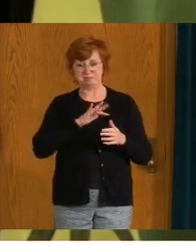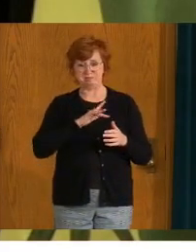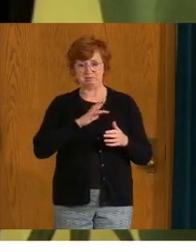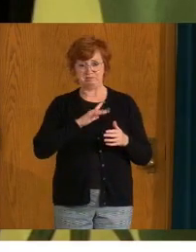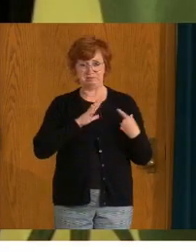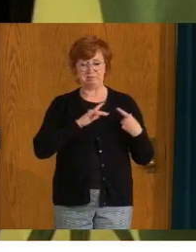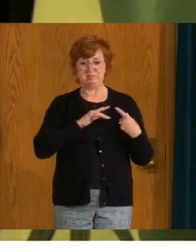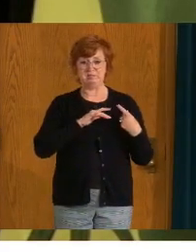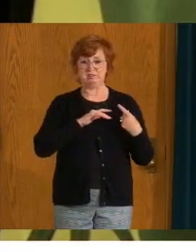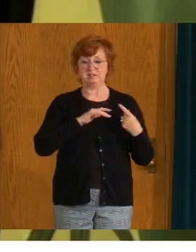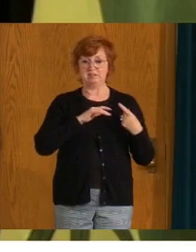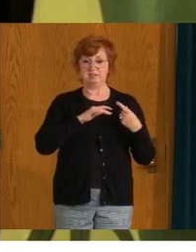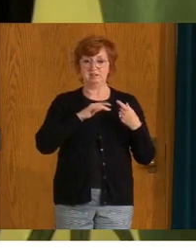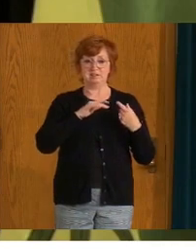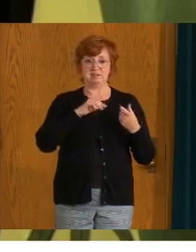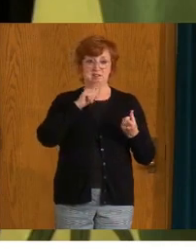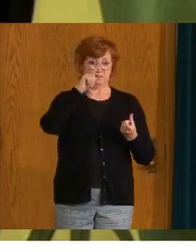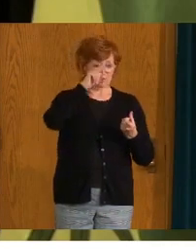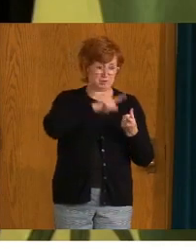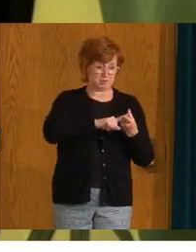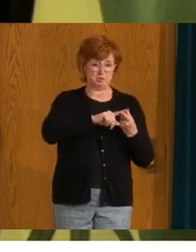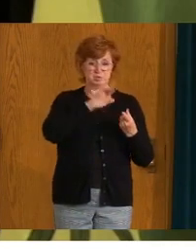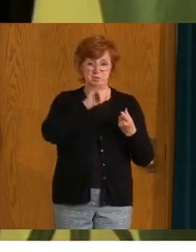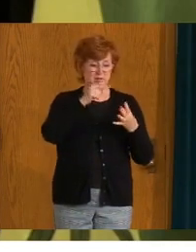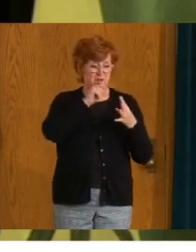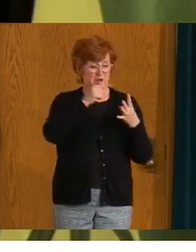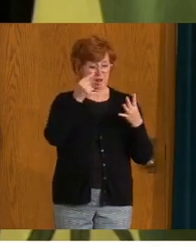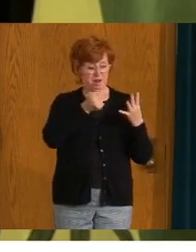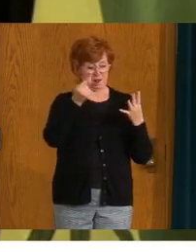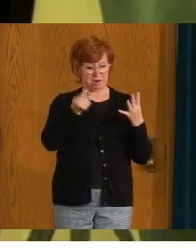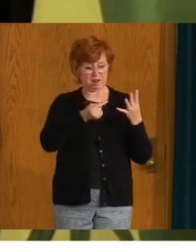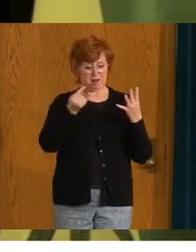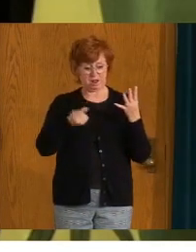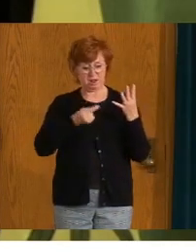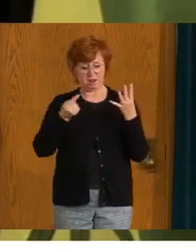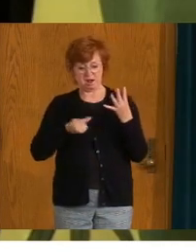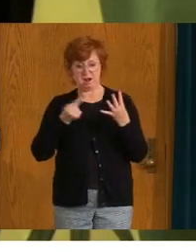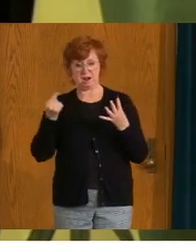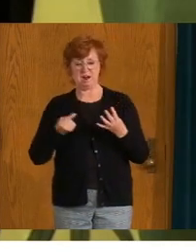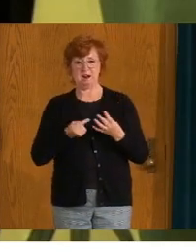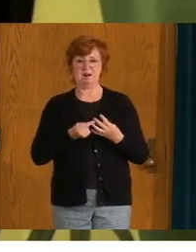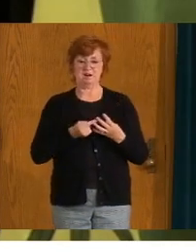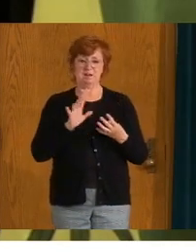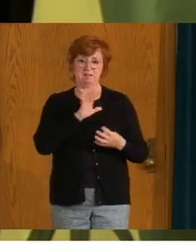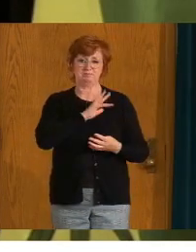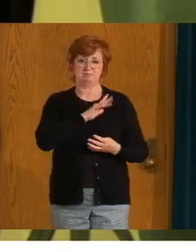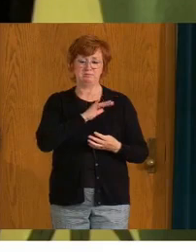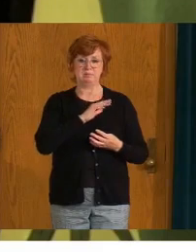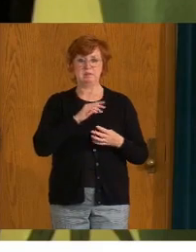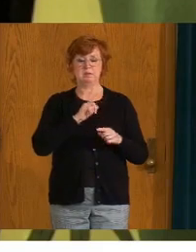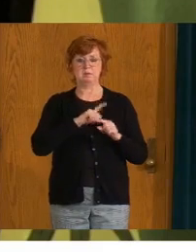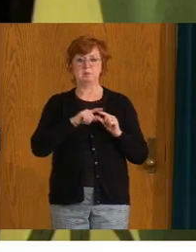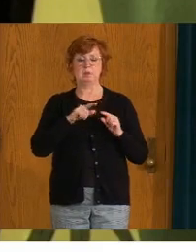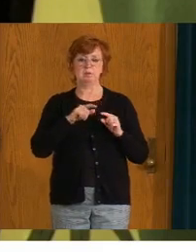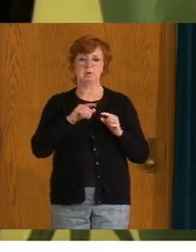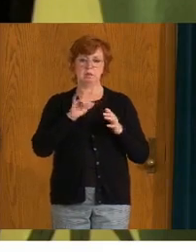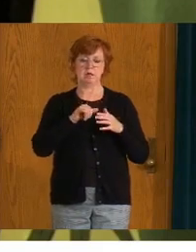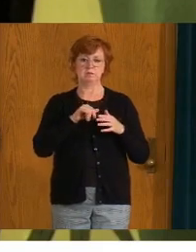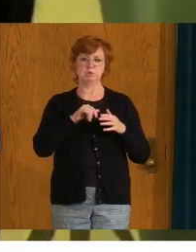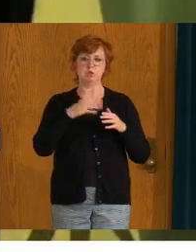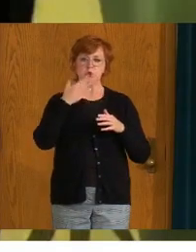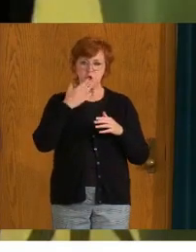you to make some time in your week to go get vaccinated, if you have been required to self-isolate, and I know many of our youth that I